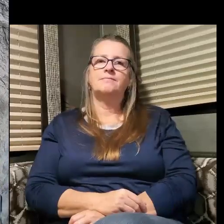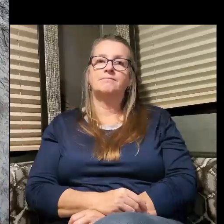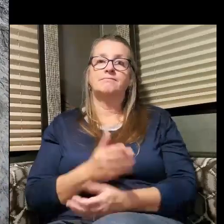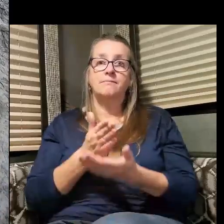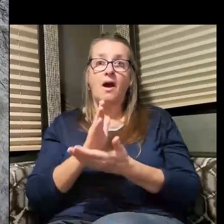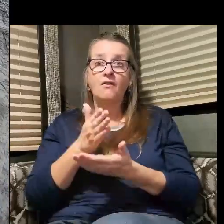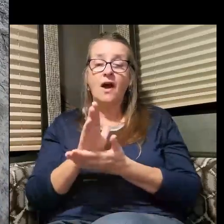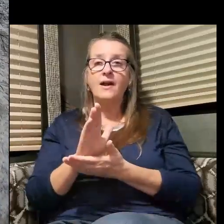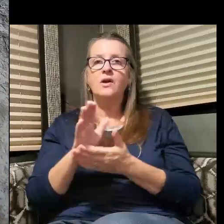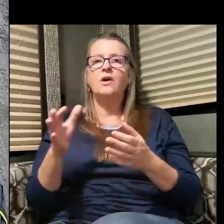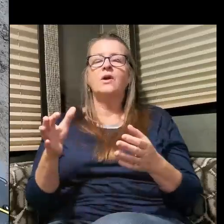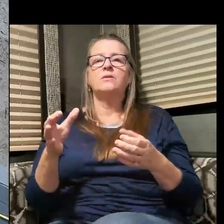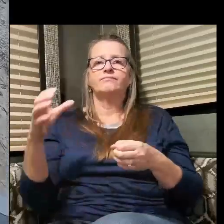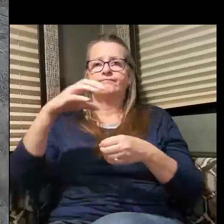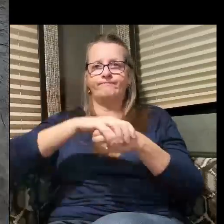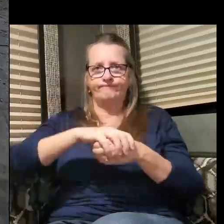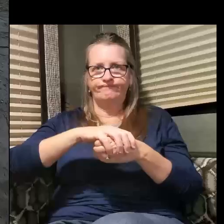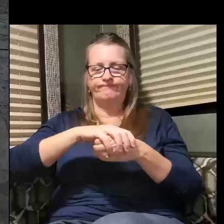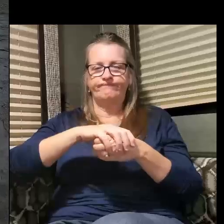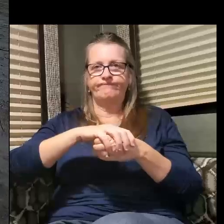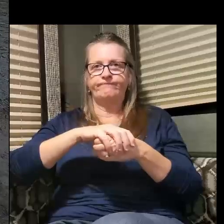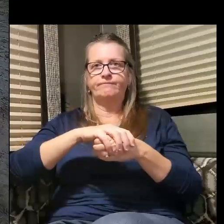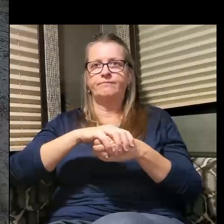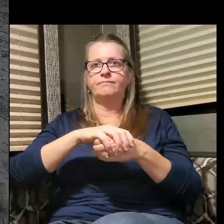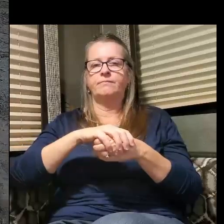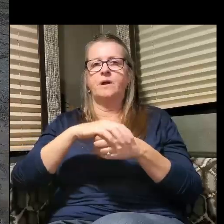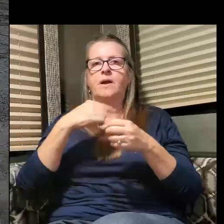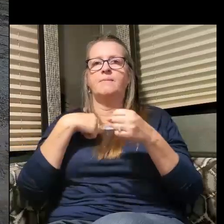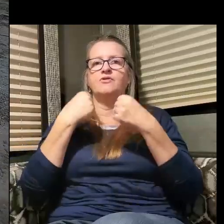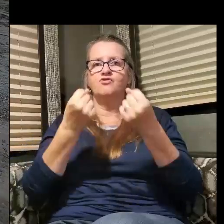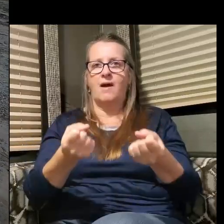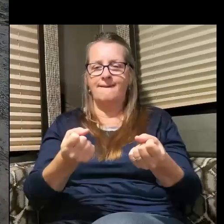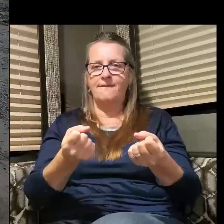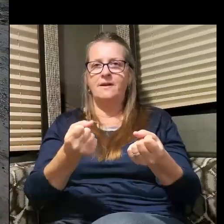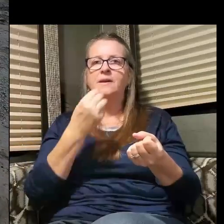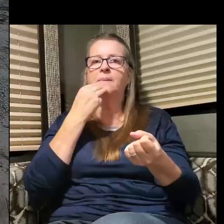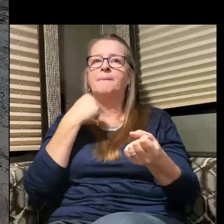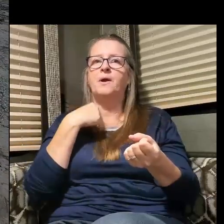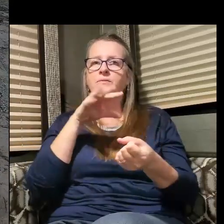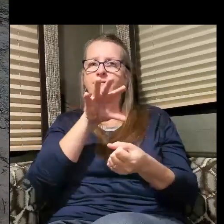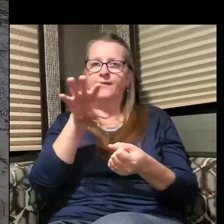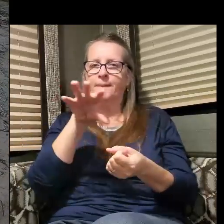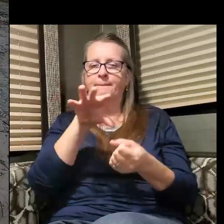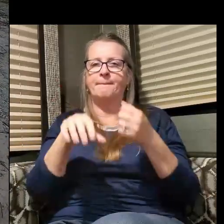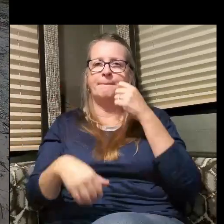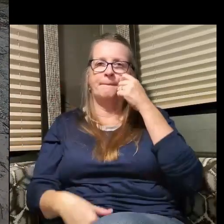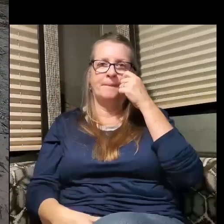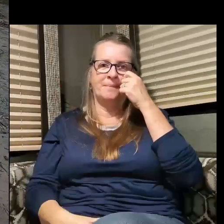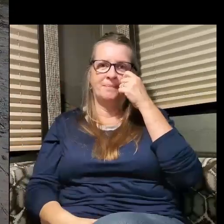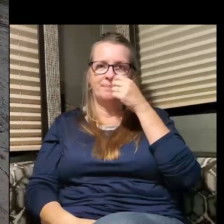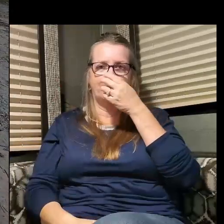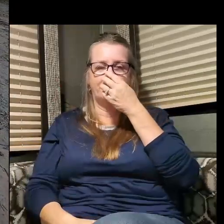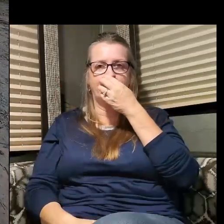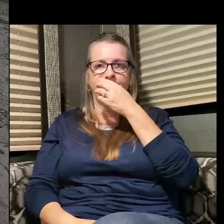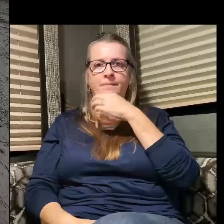Okay, all right, now it's hooked up to the ball. I'm gonna drive it down. Mary's gonna get